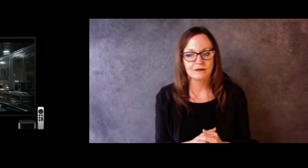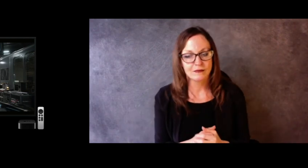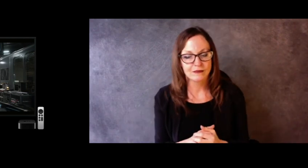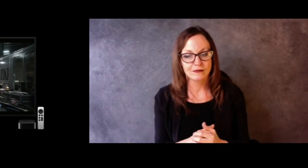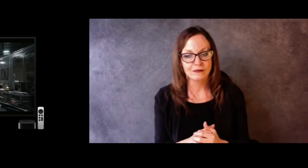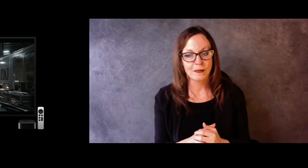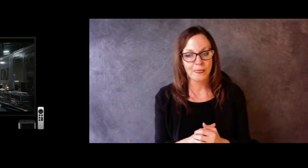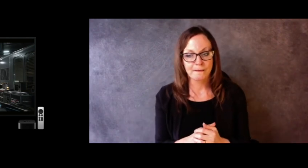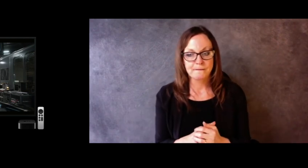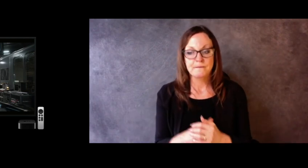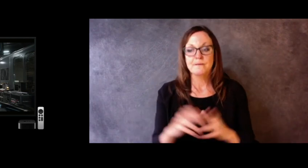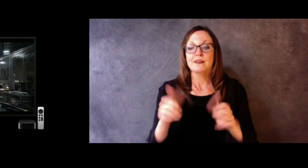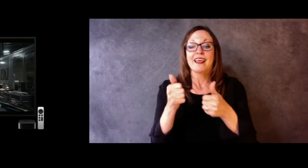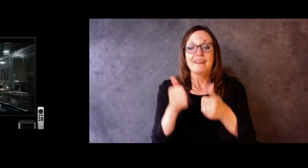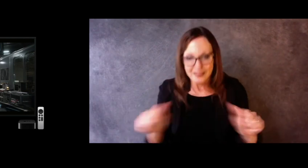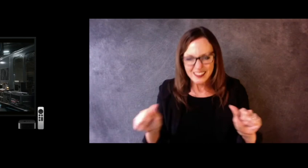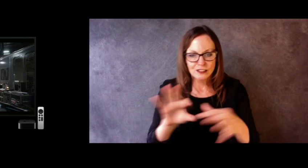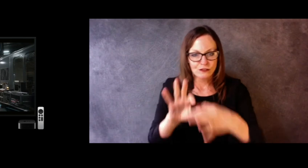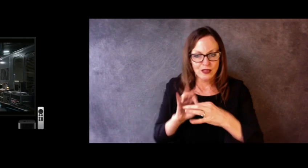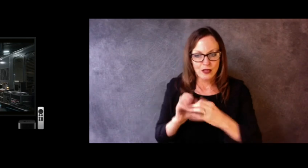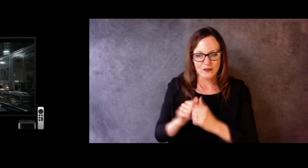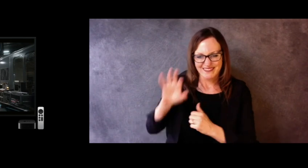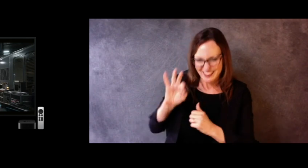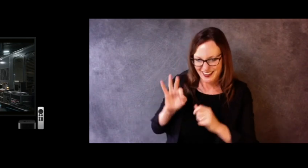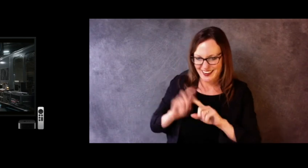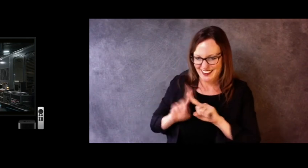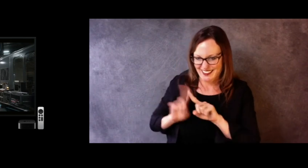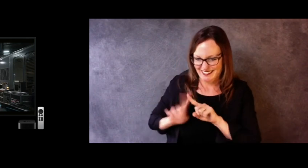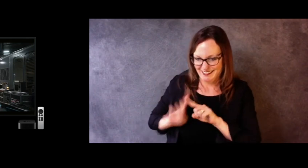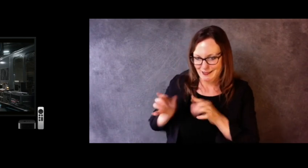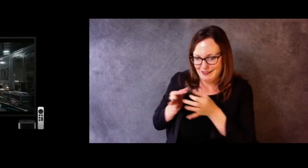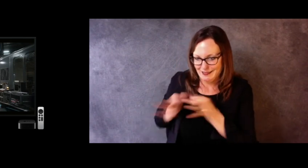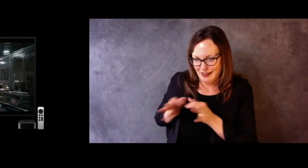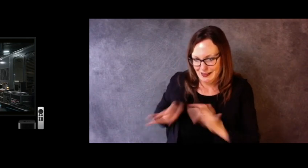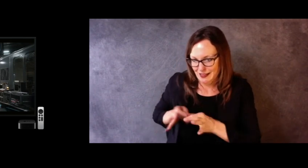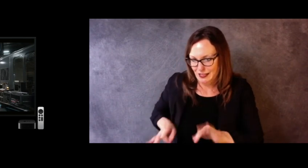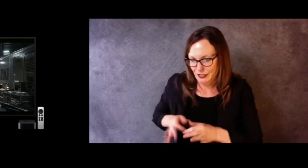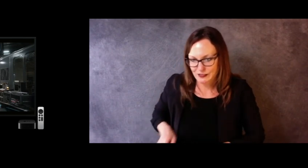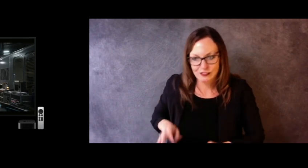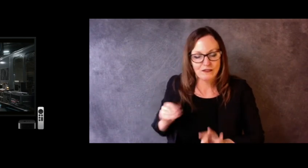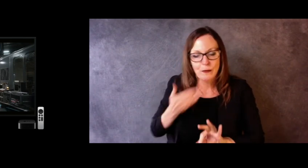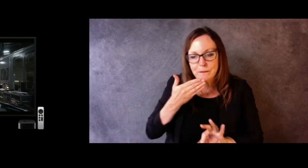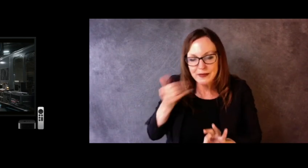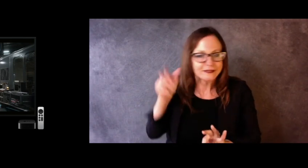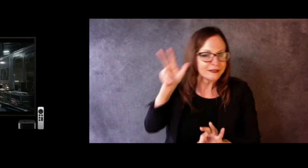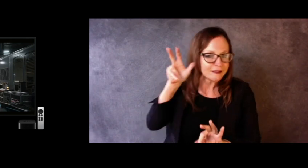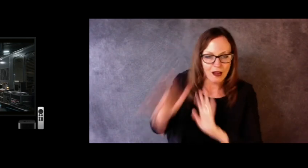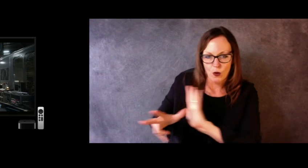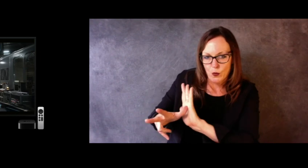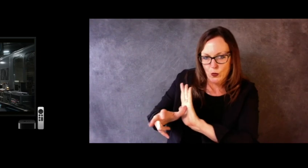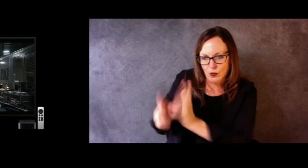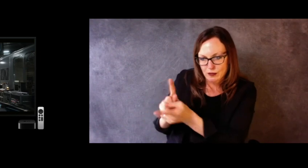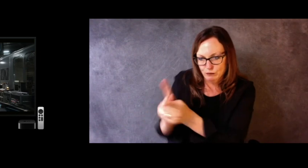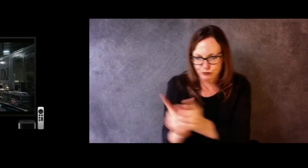have made them available in Dolby Atmos to provide the best sound experience possible to the blind community. And for members